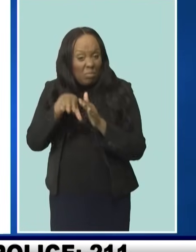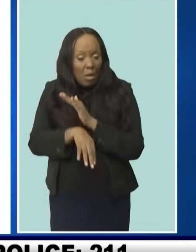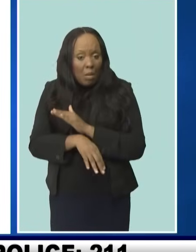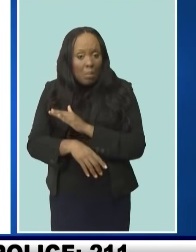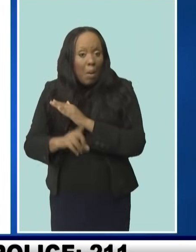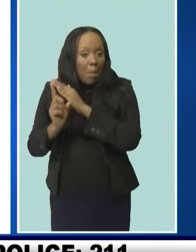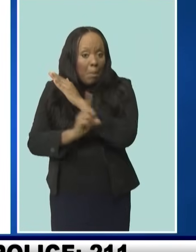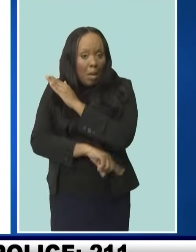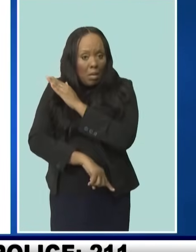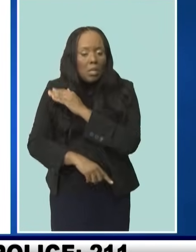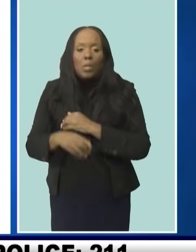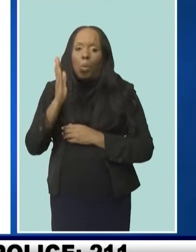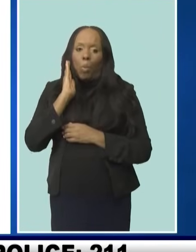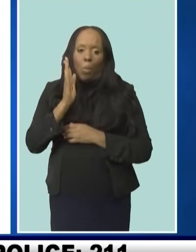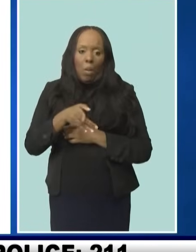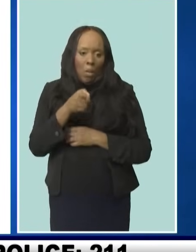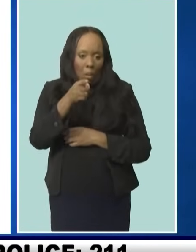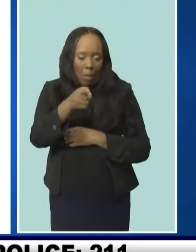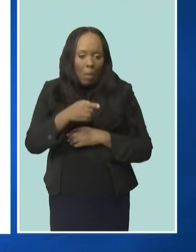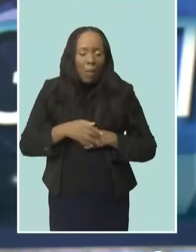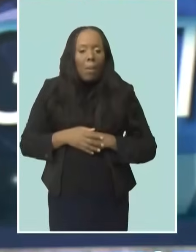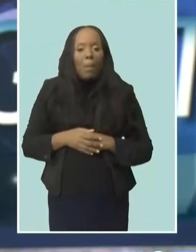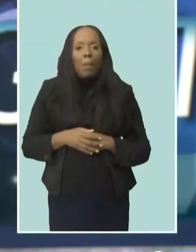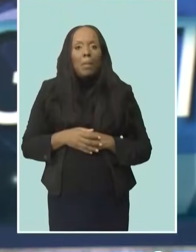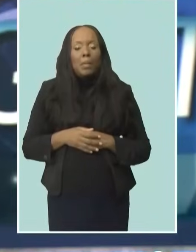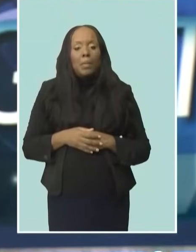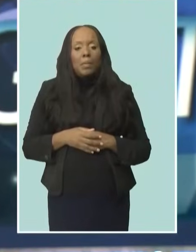committing this offence can be prosecuted.